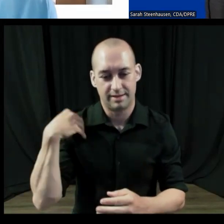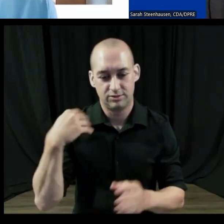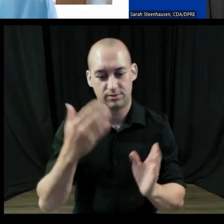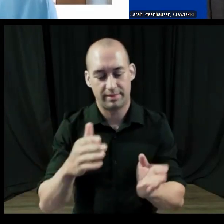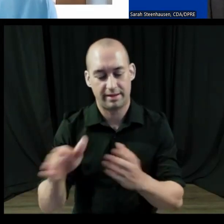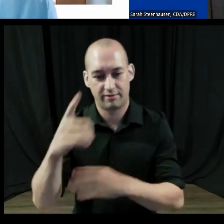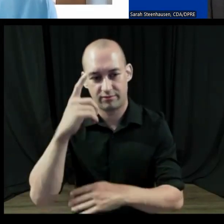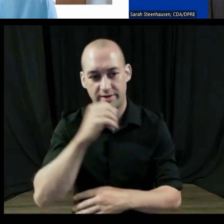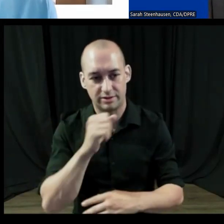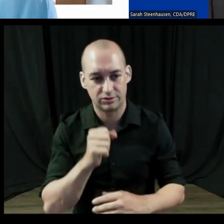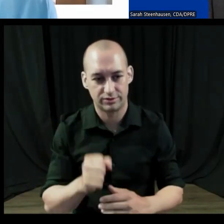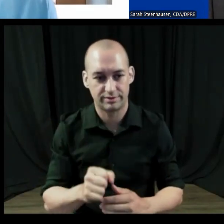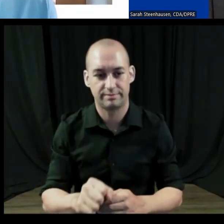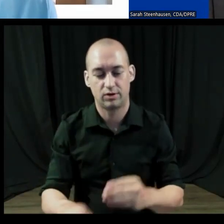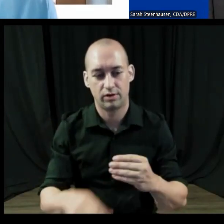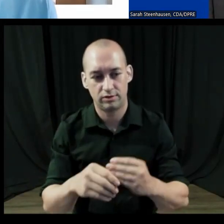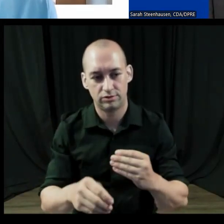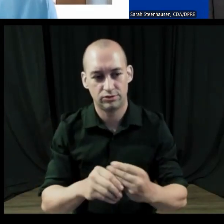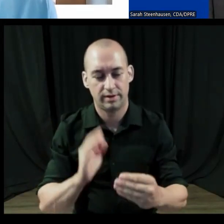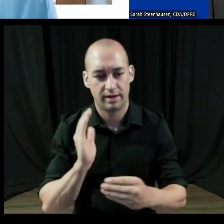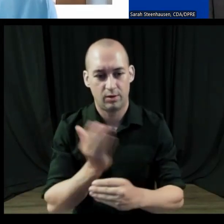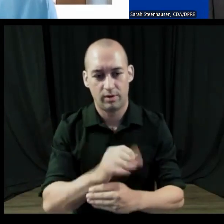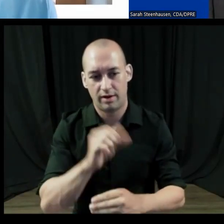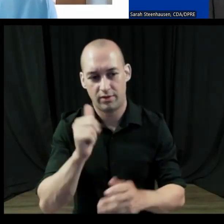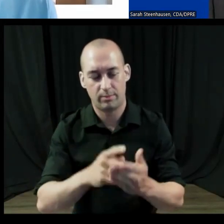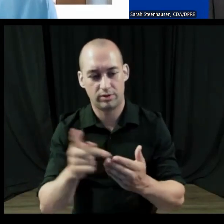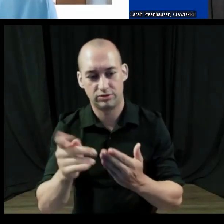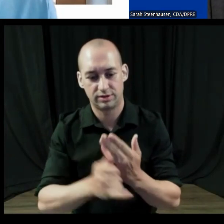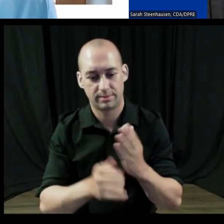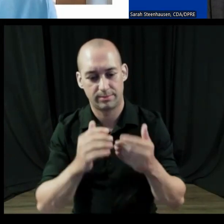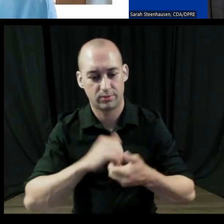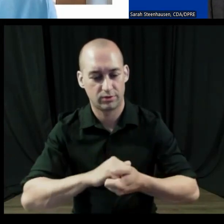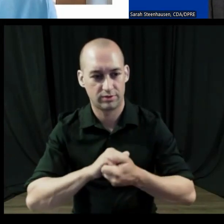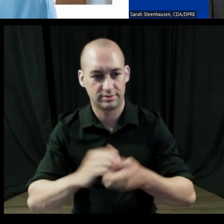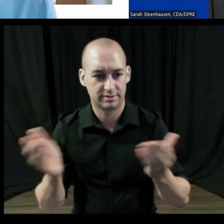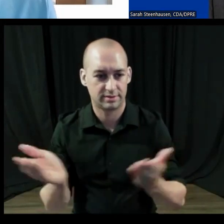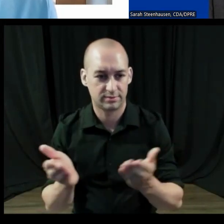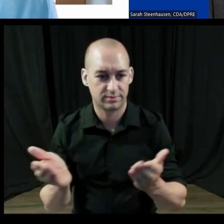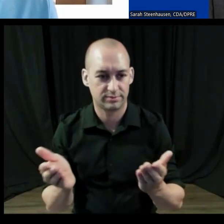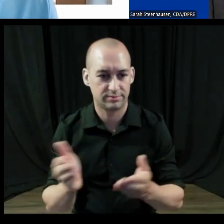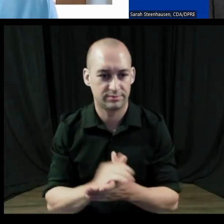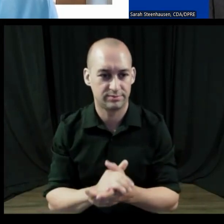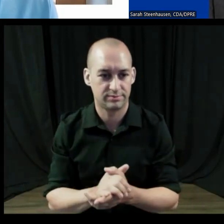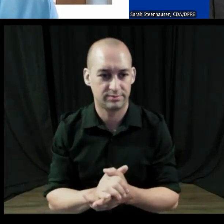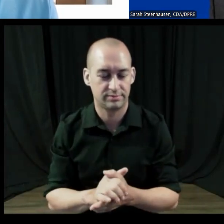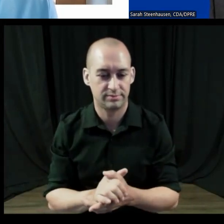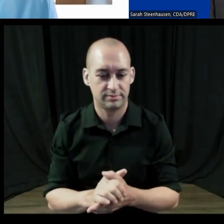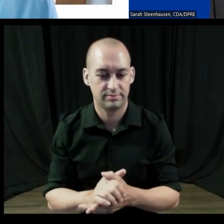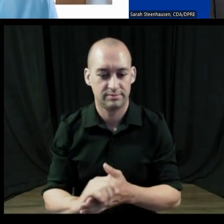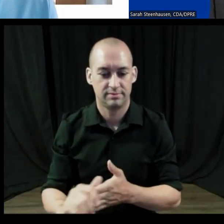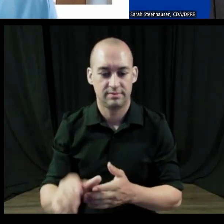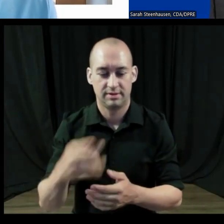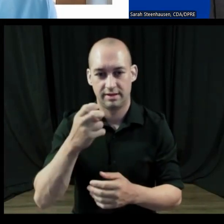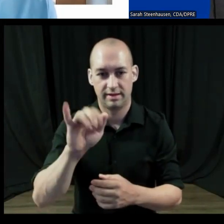aging, as well as our other project partners here. But hold on, Patty DeCamp says she has a